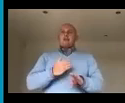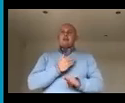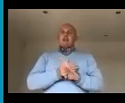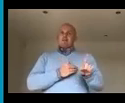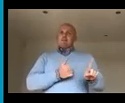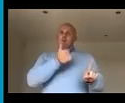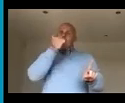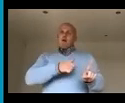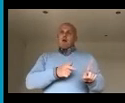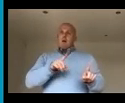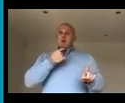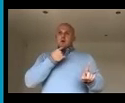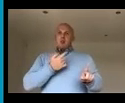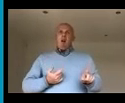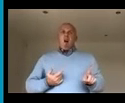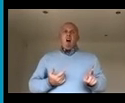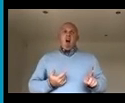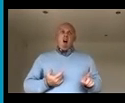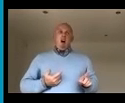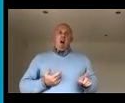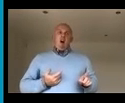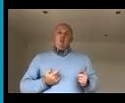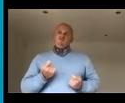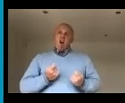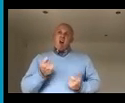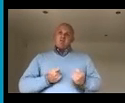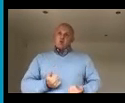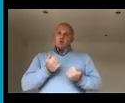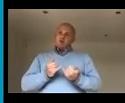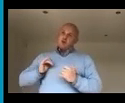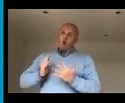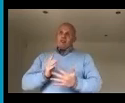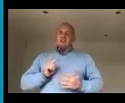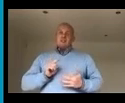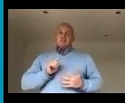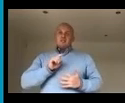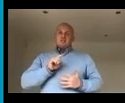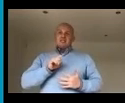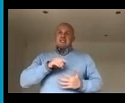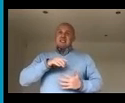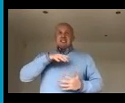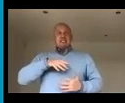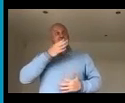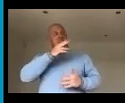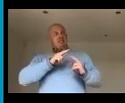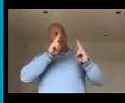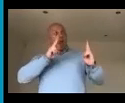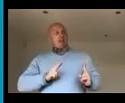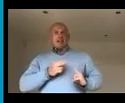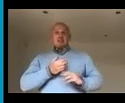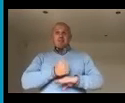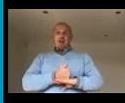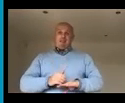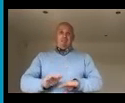we're running a very basic service at the moment and we need to use the building as the base for that, so it'll cover the costs